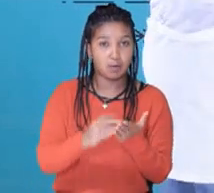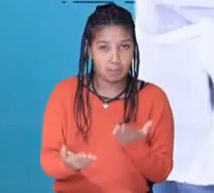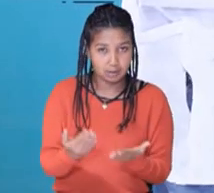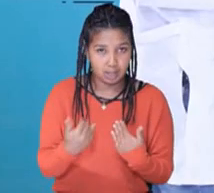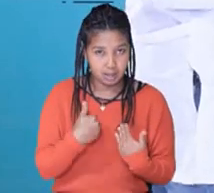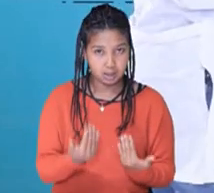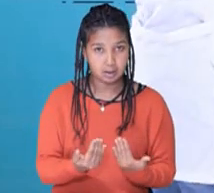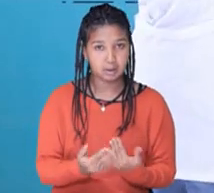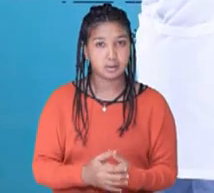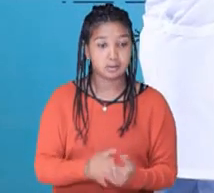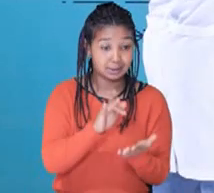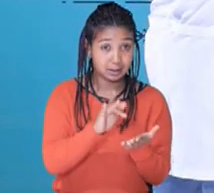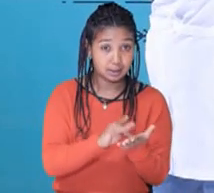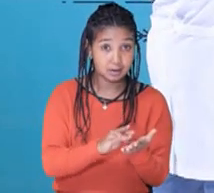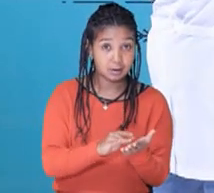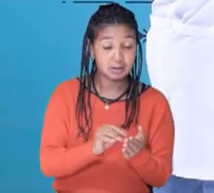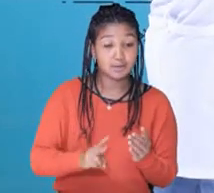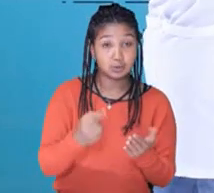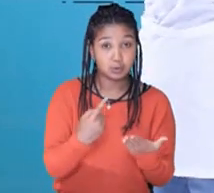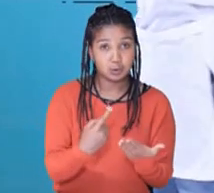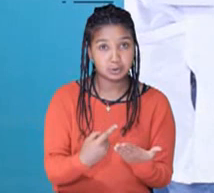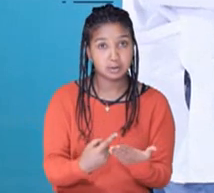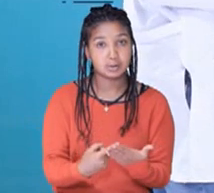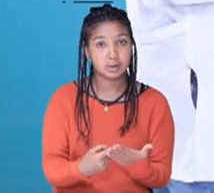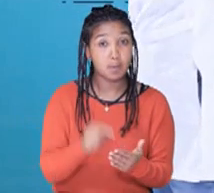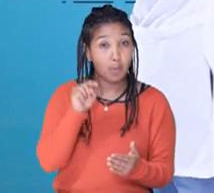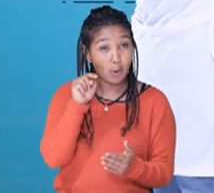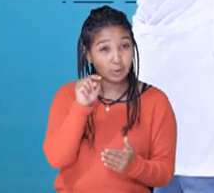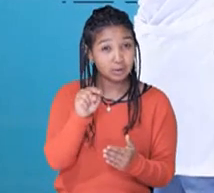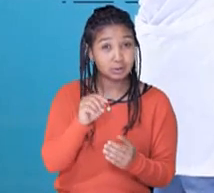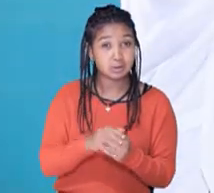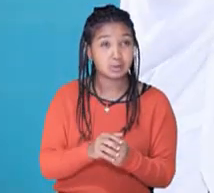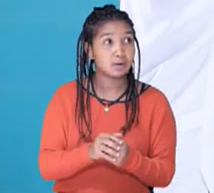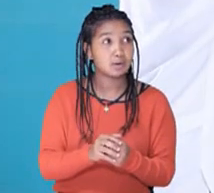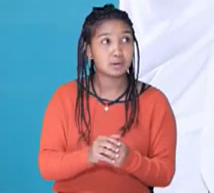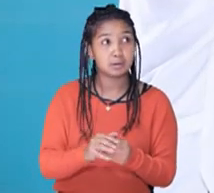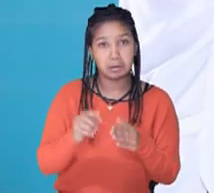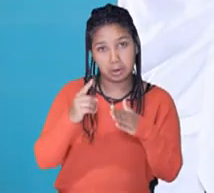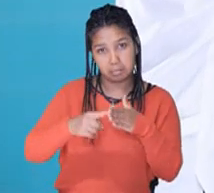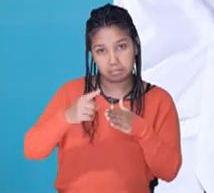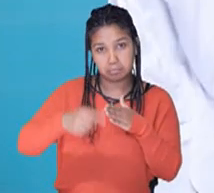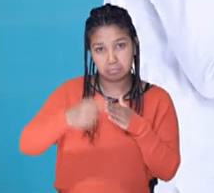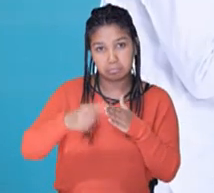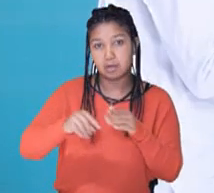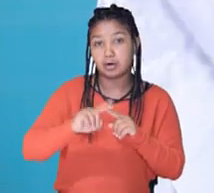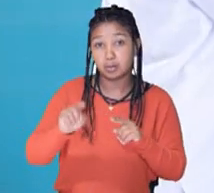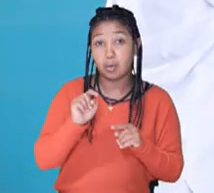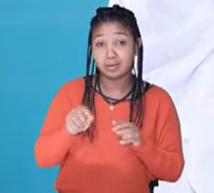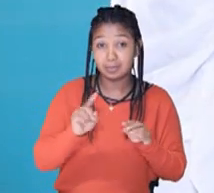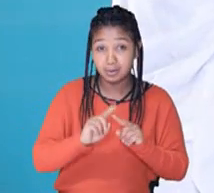mass exactly at the center. The velocity of these points at the rim. We have different points actually. There are different